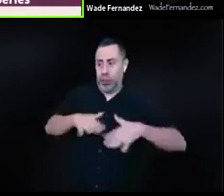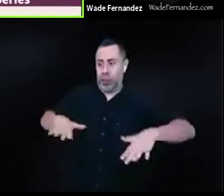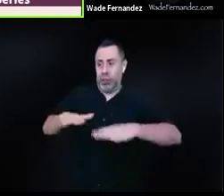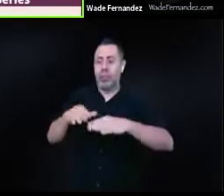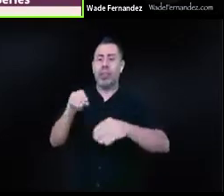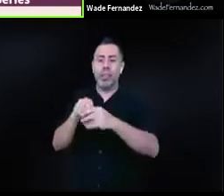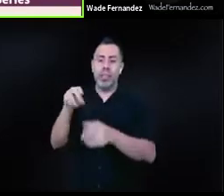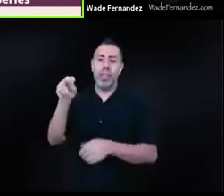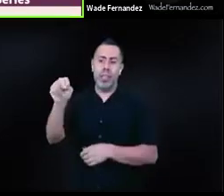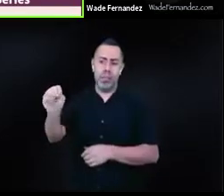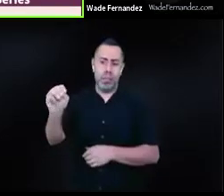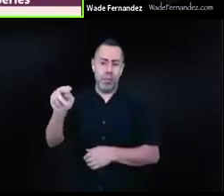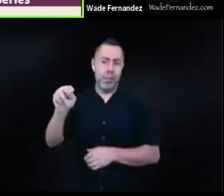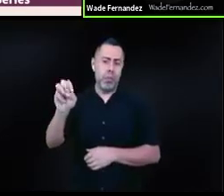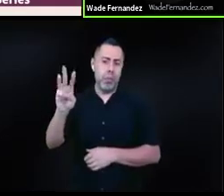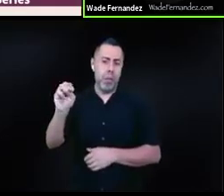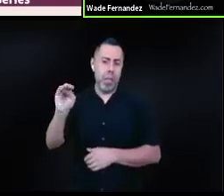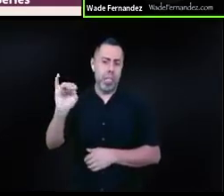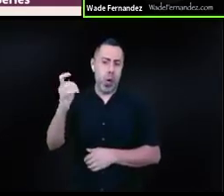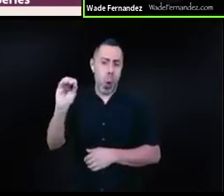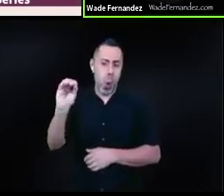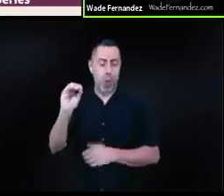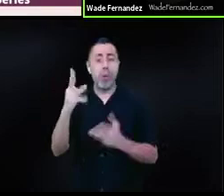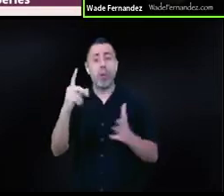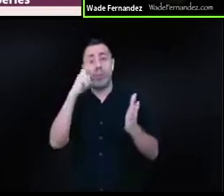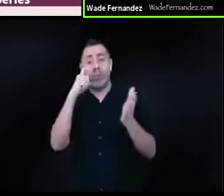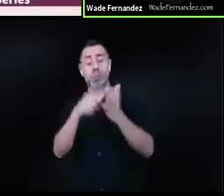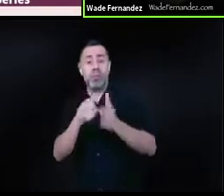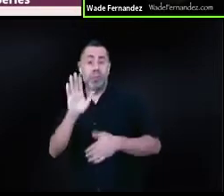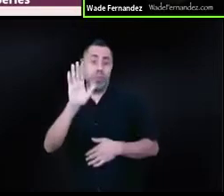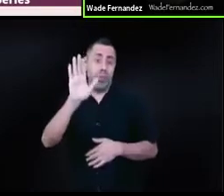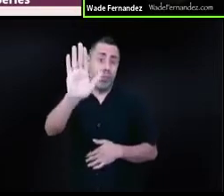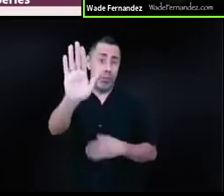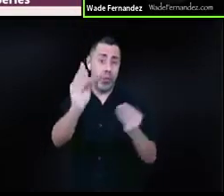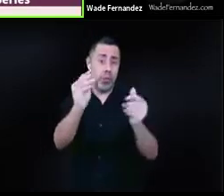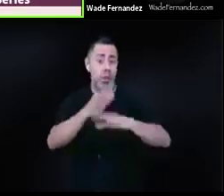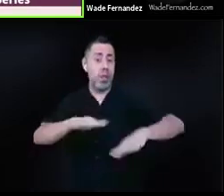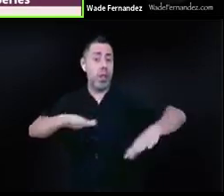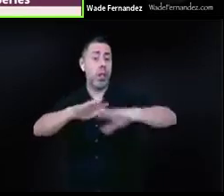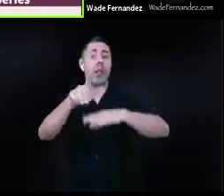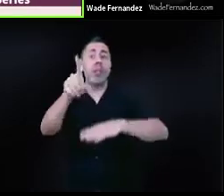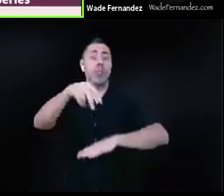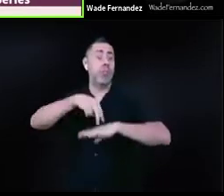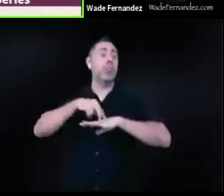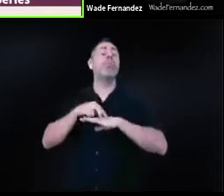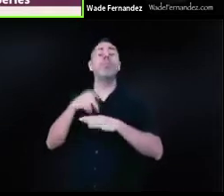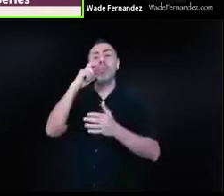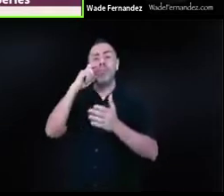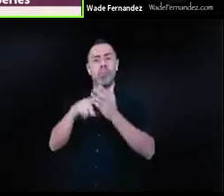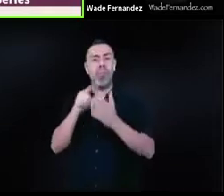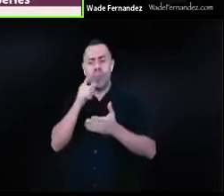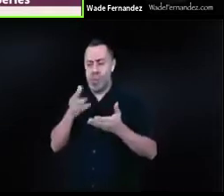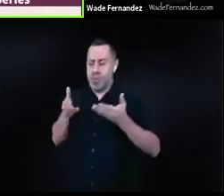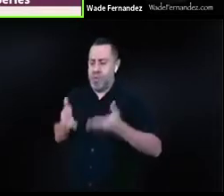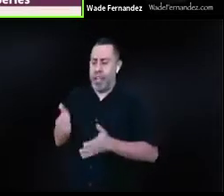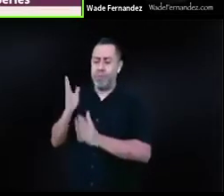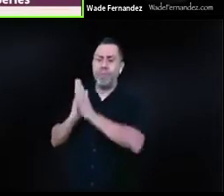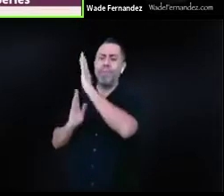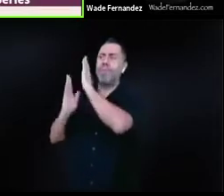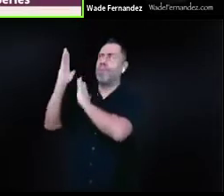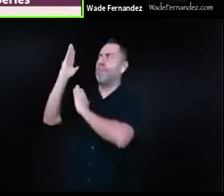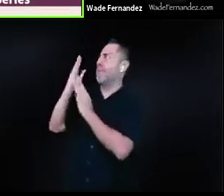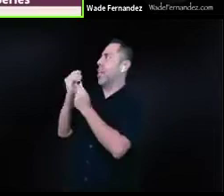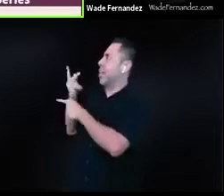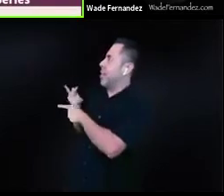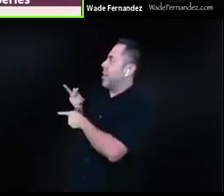Mexico. And we'd like to acknowledge your ancestors and your caretakers of your lands as well. And Indigenous Ways